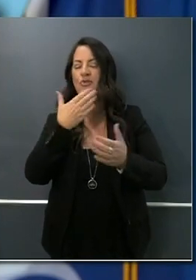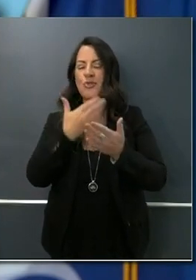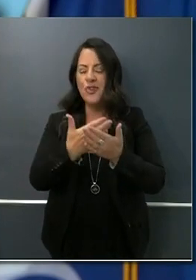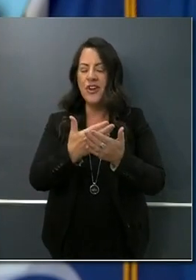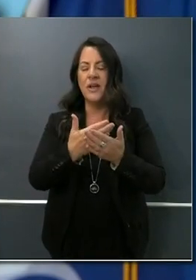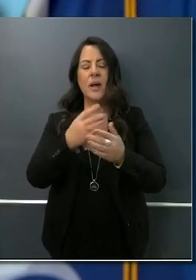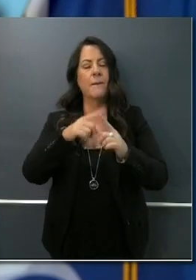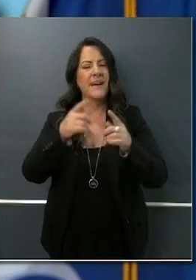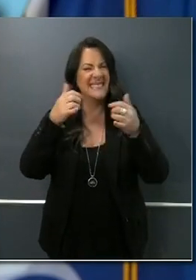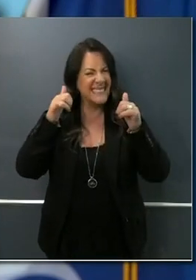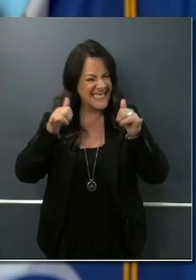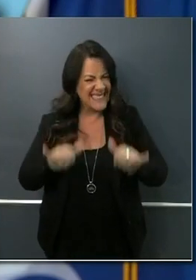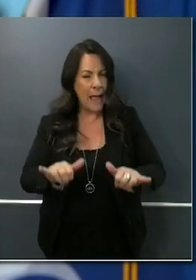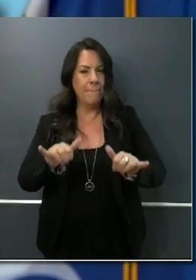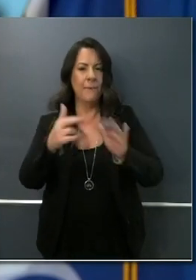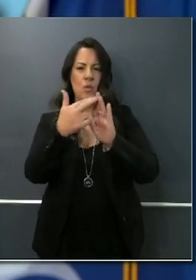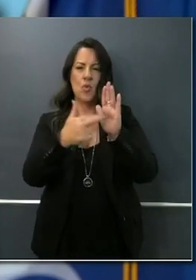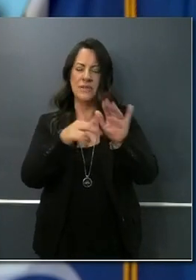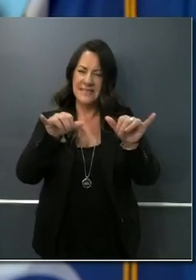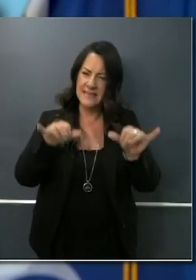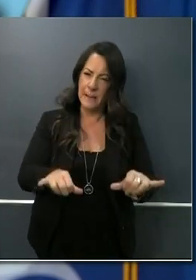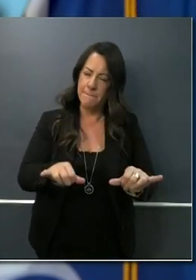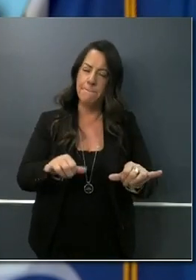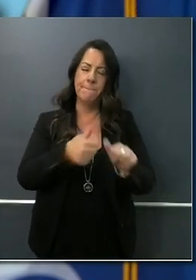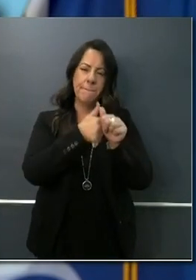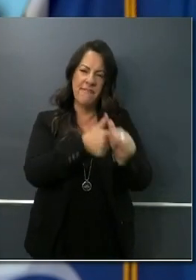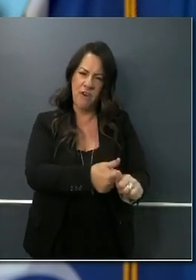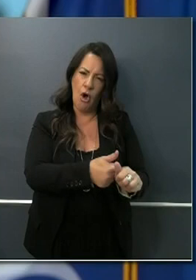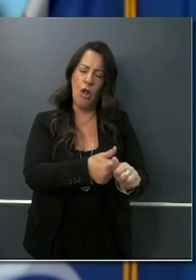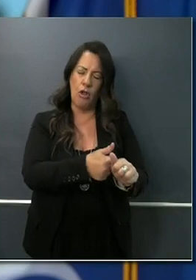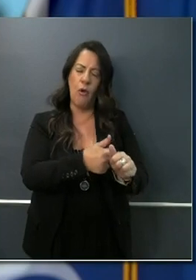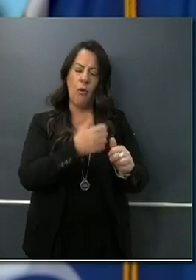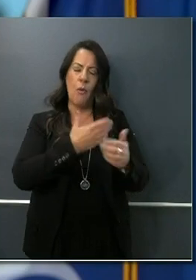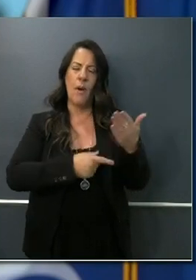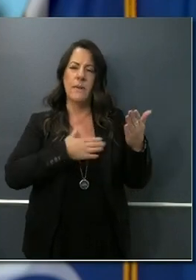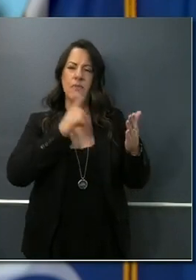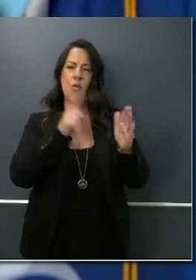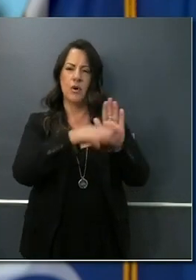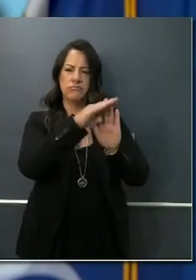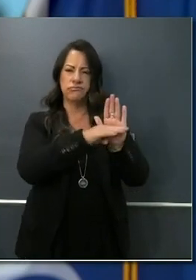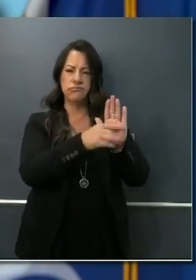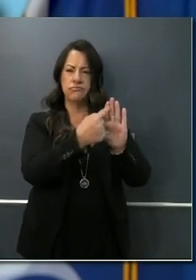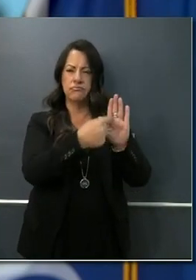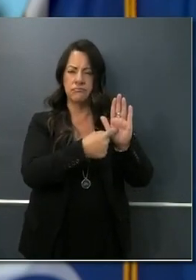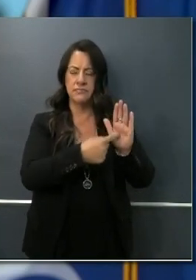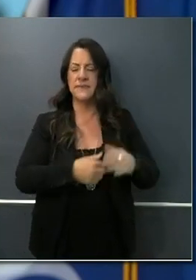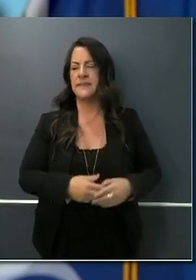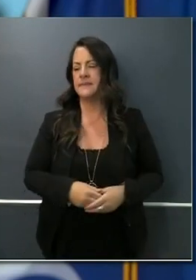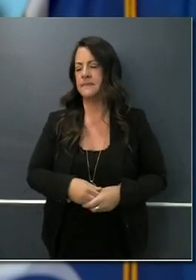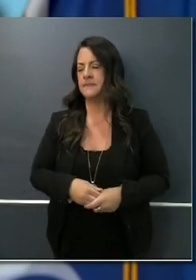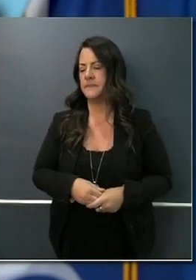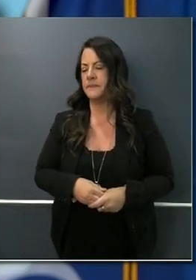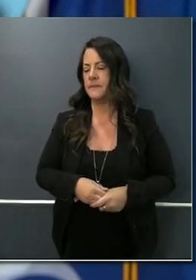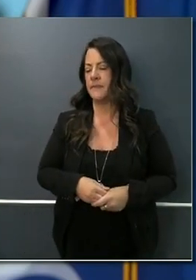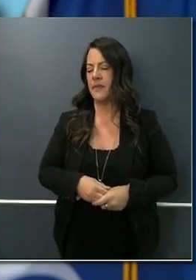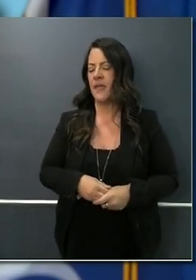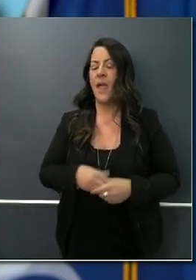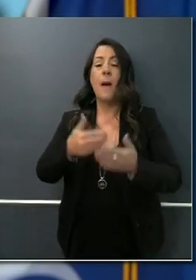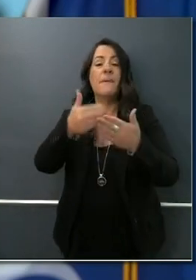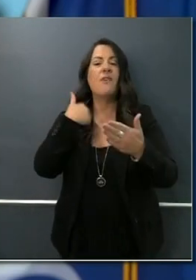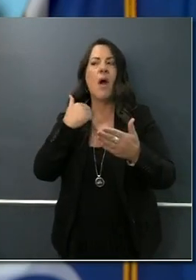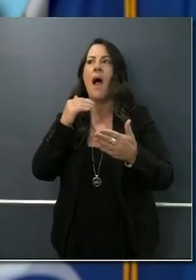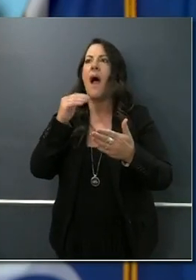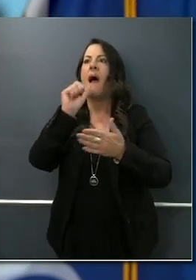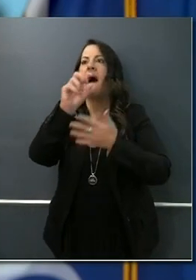abide by these rules and abide by these guidances. Let me also just briefly, before I get into the daily numbers, mention one other